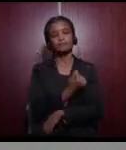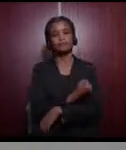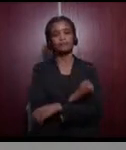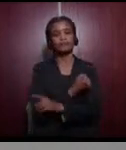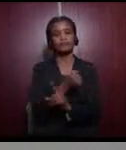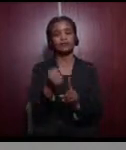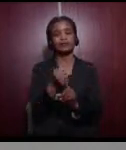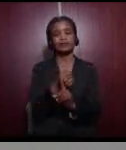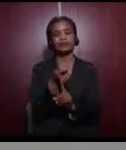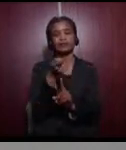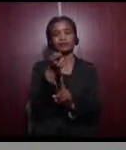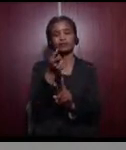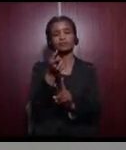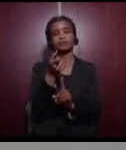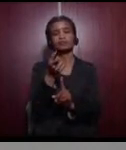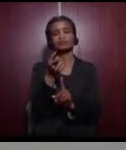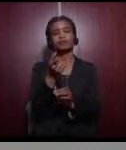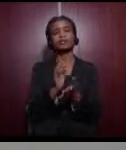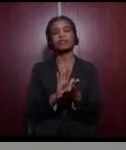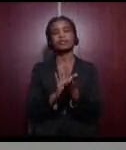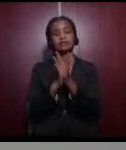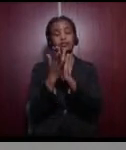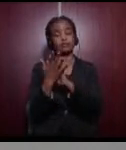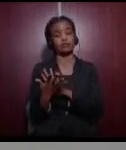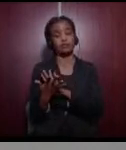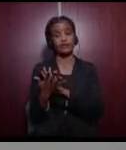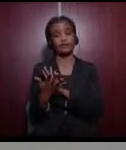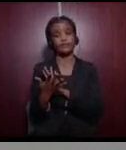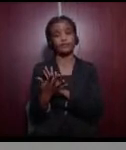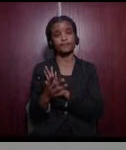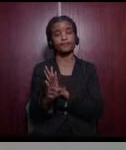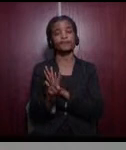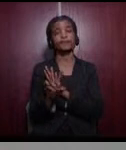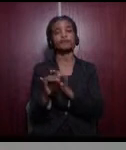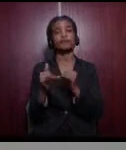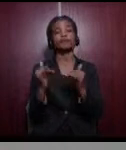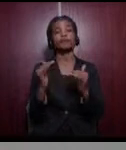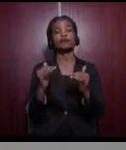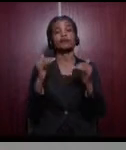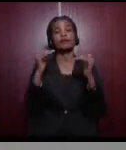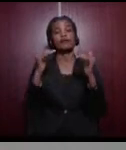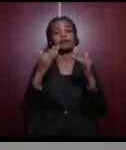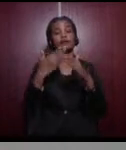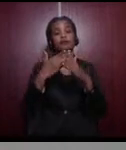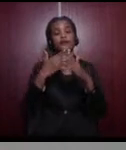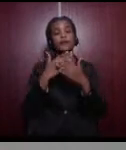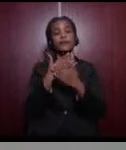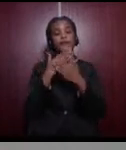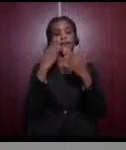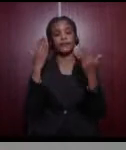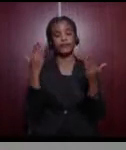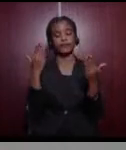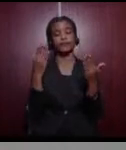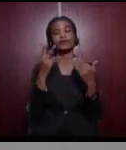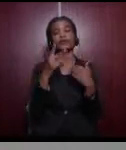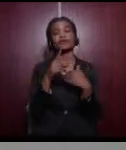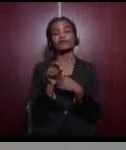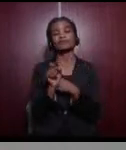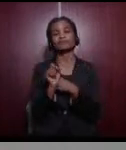kwayona, and the high unemployment rate as well is also